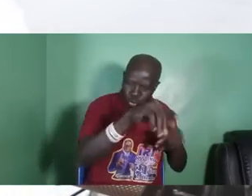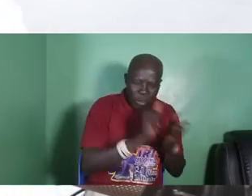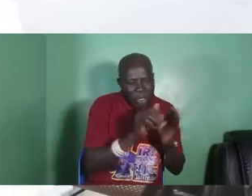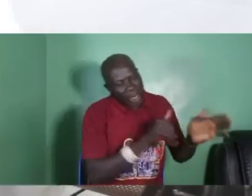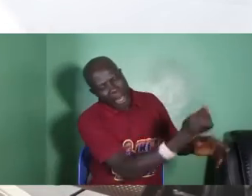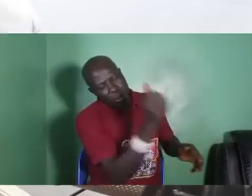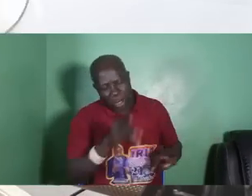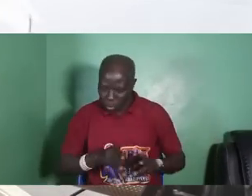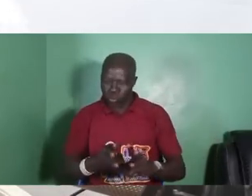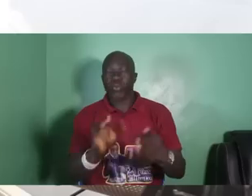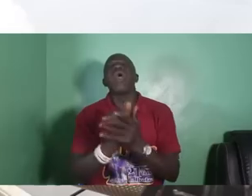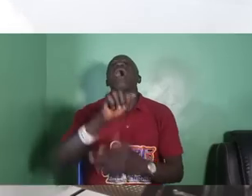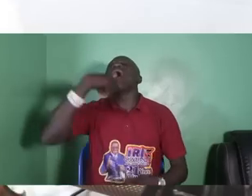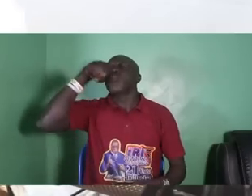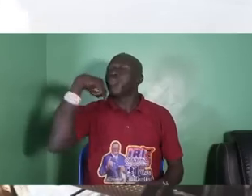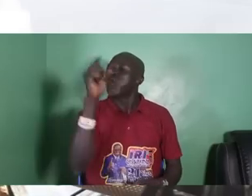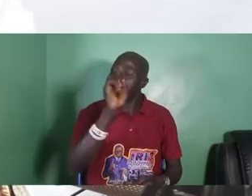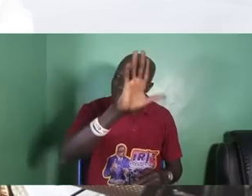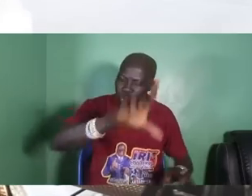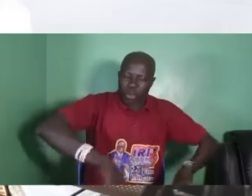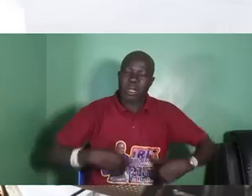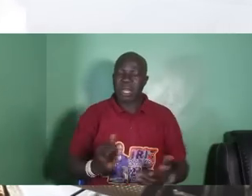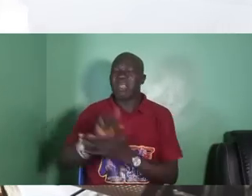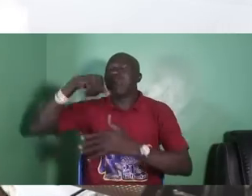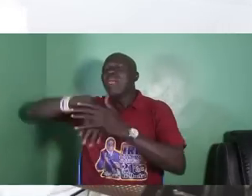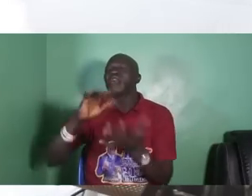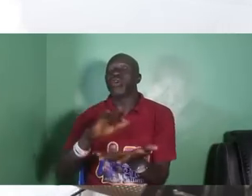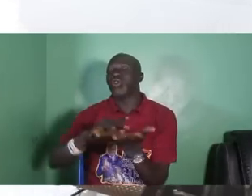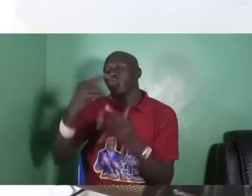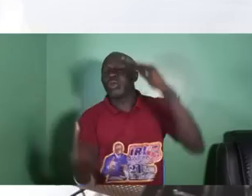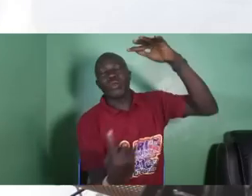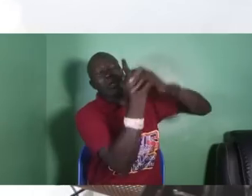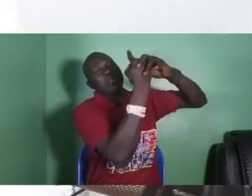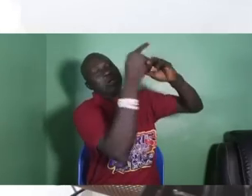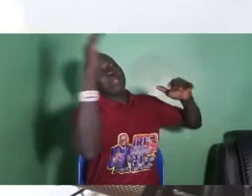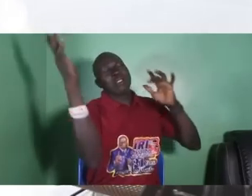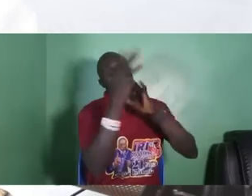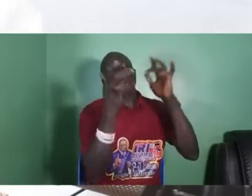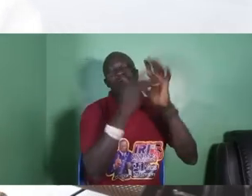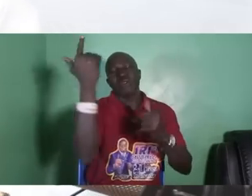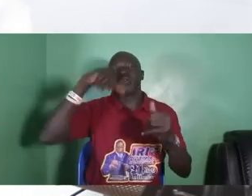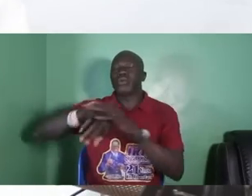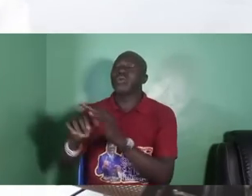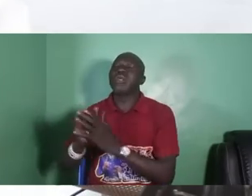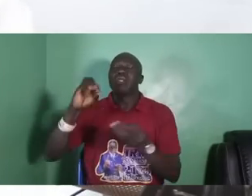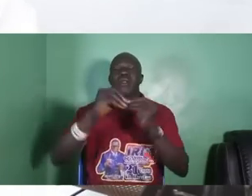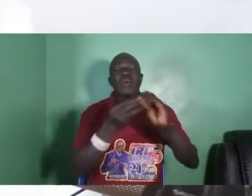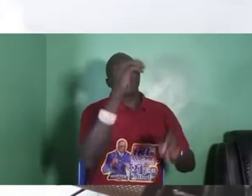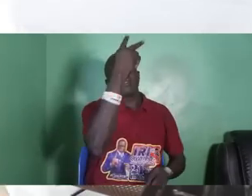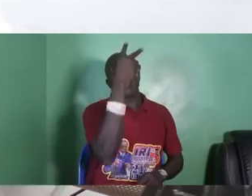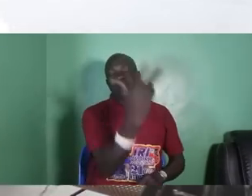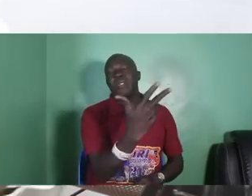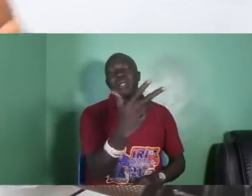at all. In a new way. What so? So tell us. I prophesy to you. Ah, God will come forth. Number 3.